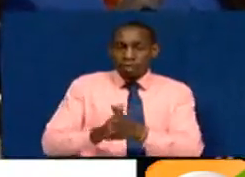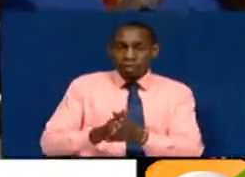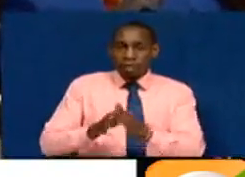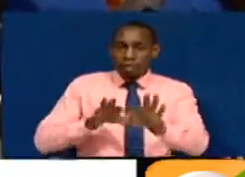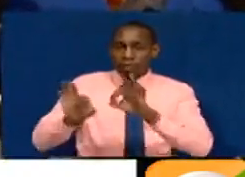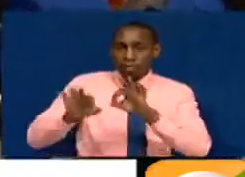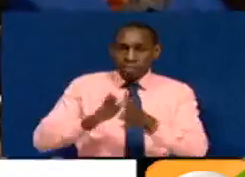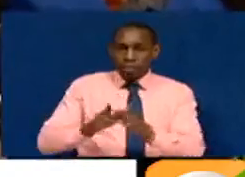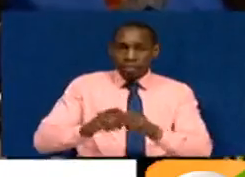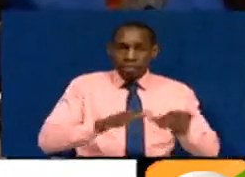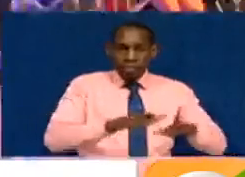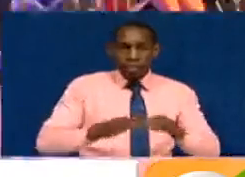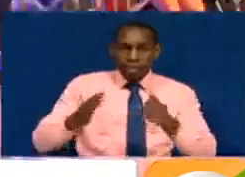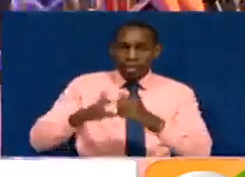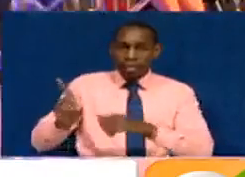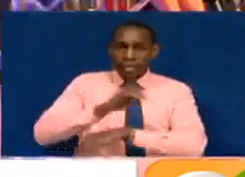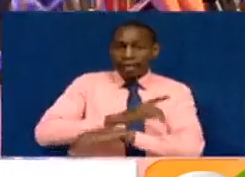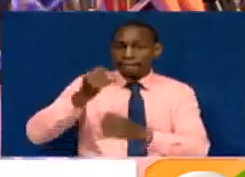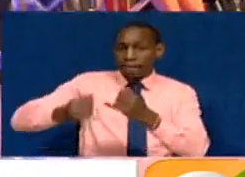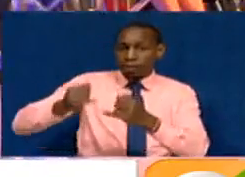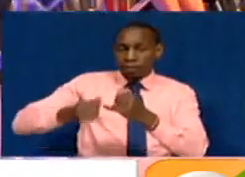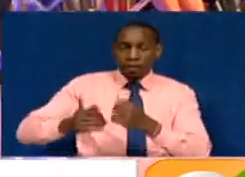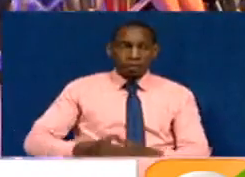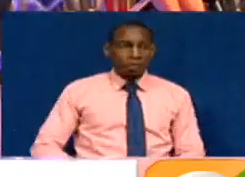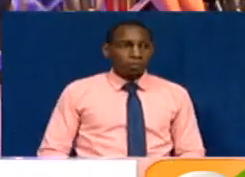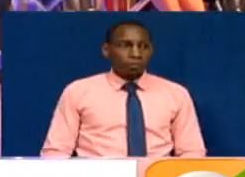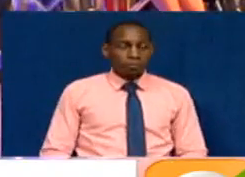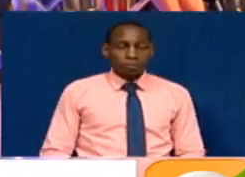the campaign enters the 90-day homestretch. Maria Nyambura, Citizen TV.